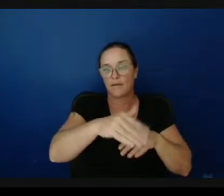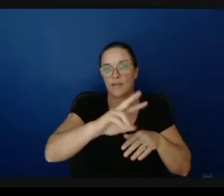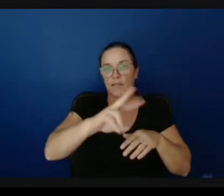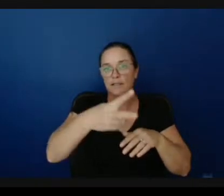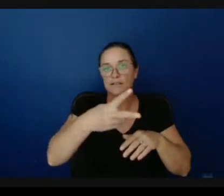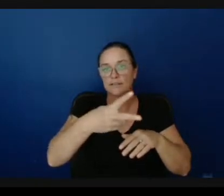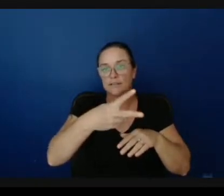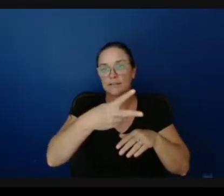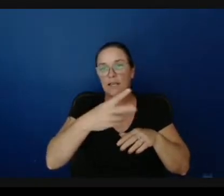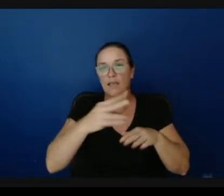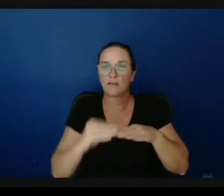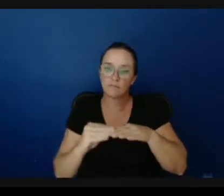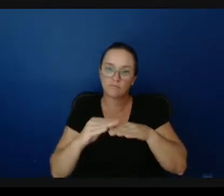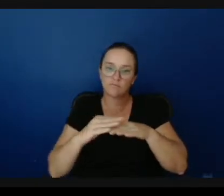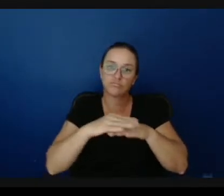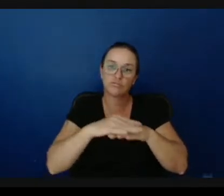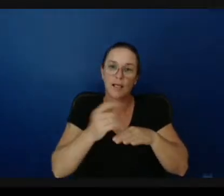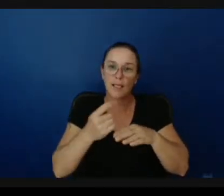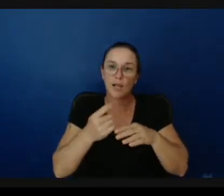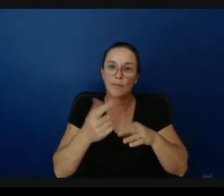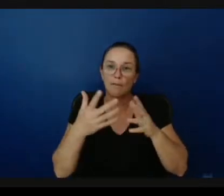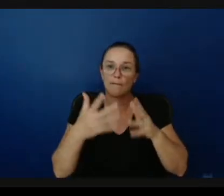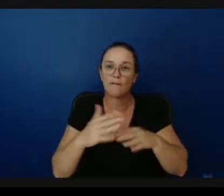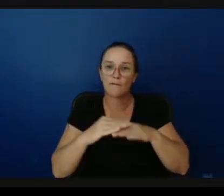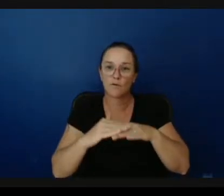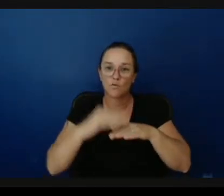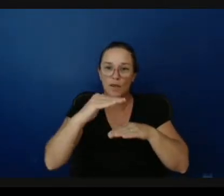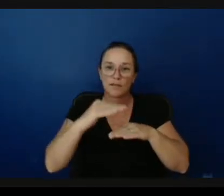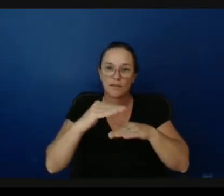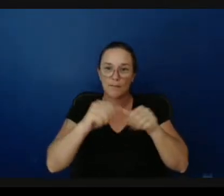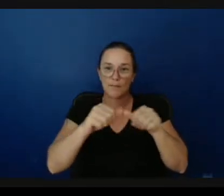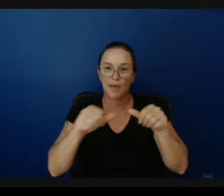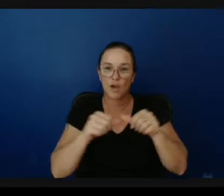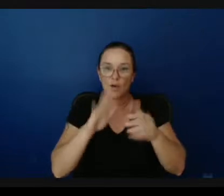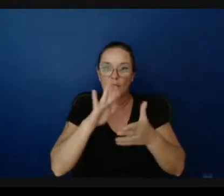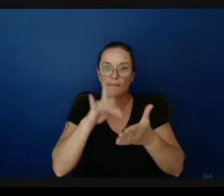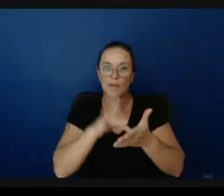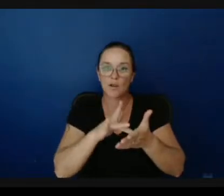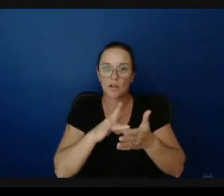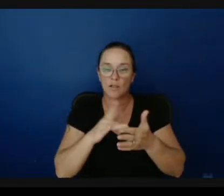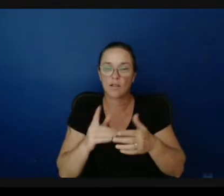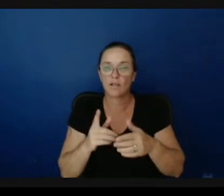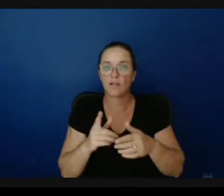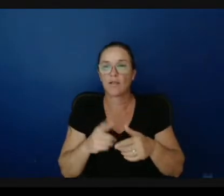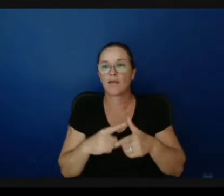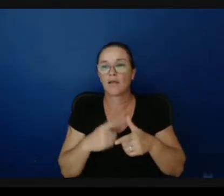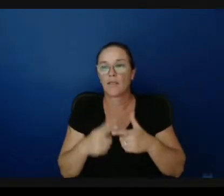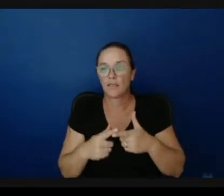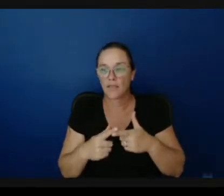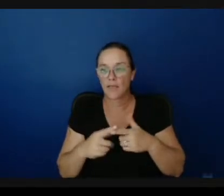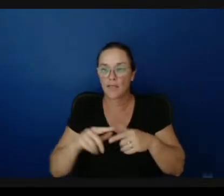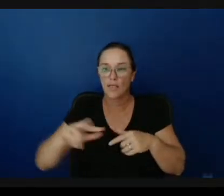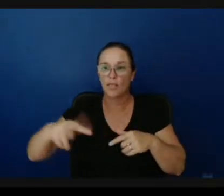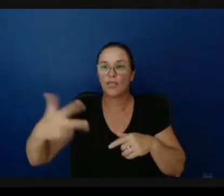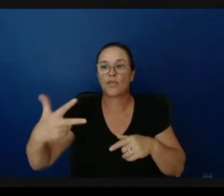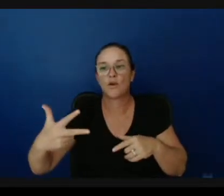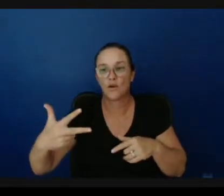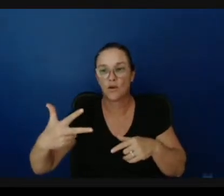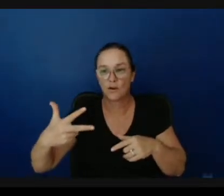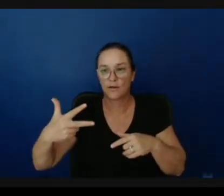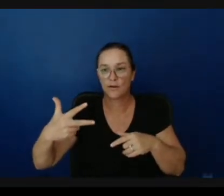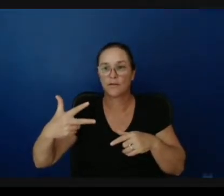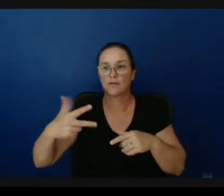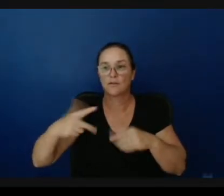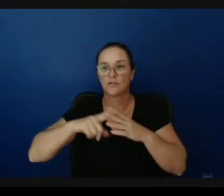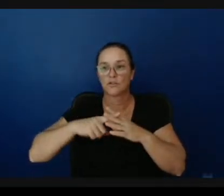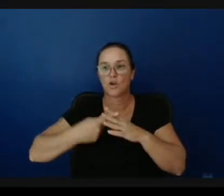pulse leaves a little bit of a high spot in the middle here, but really everything has been covered in lava. Here comes the third pulse,